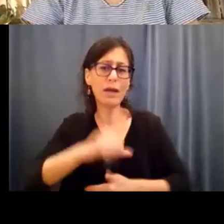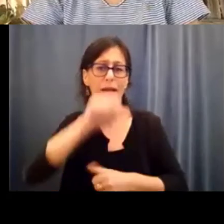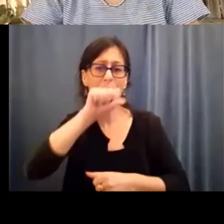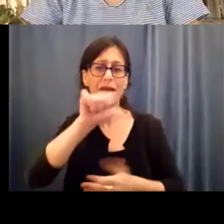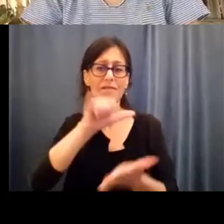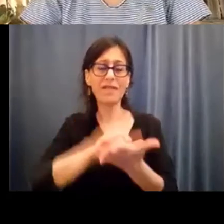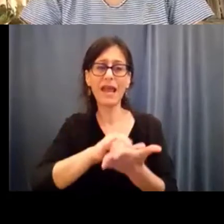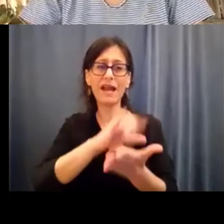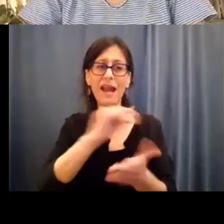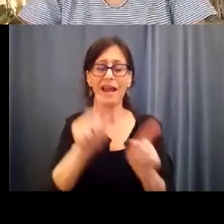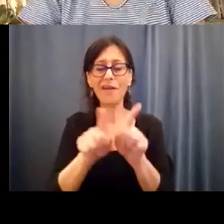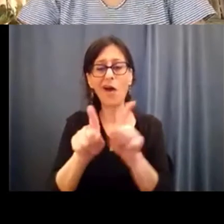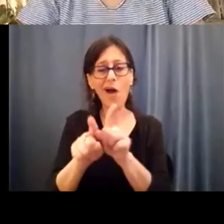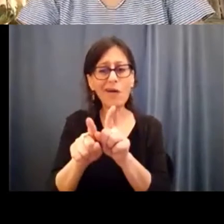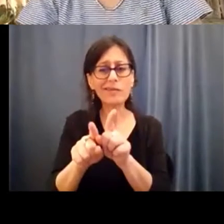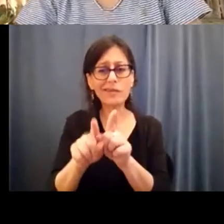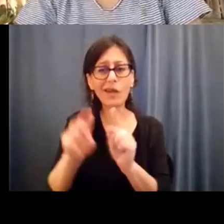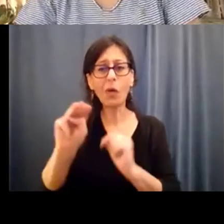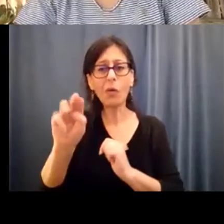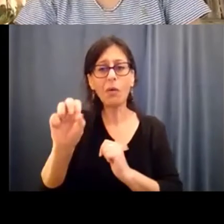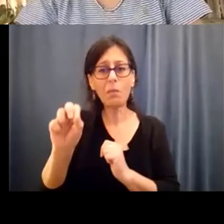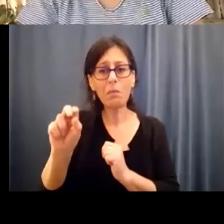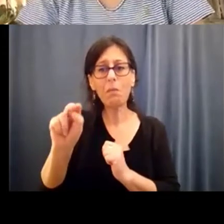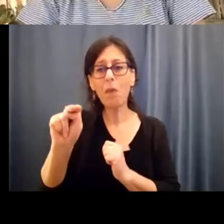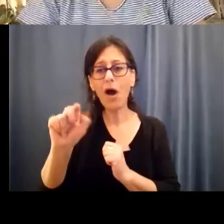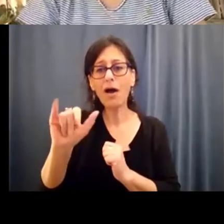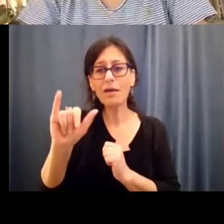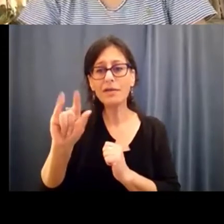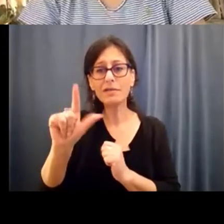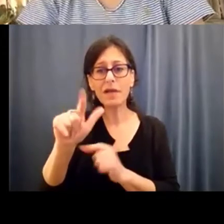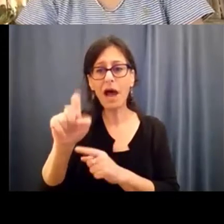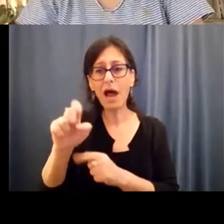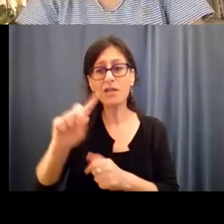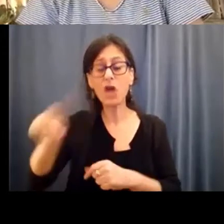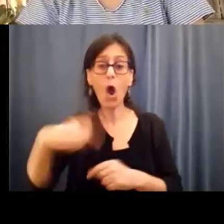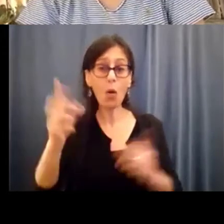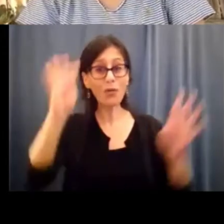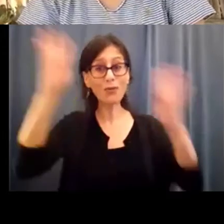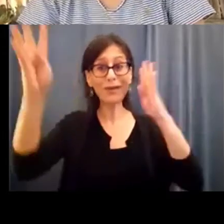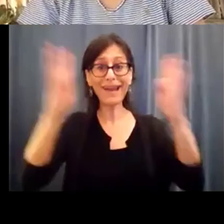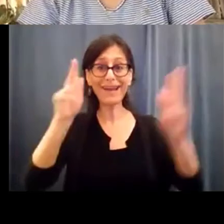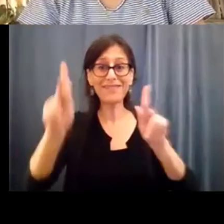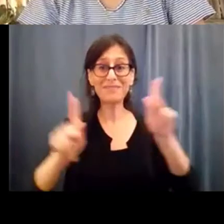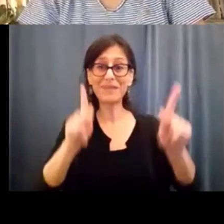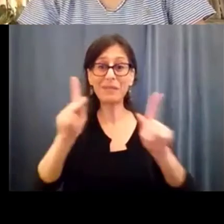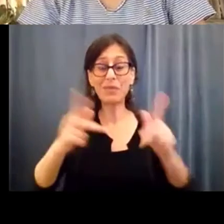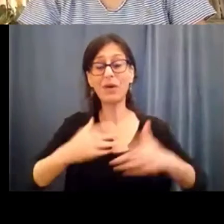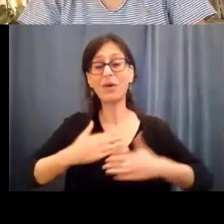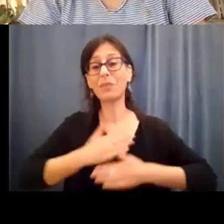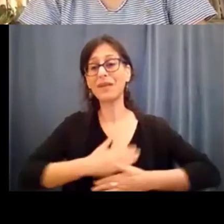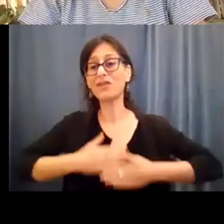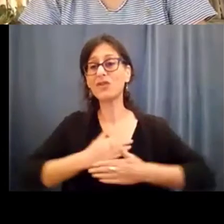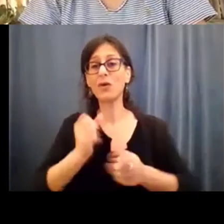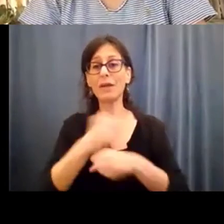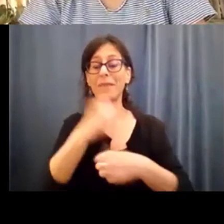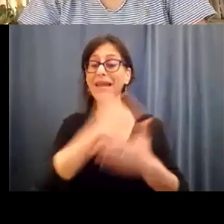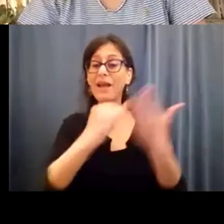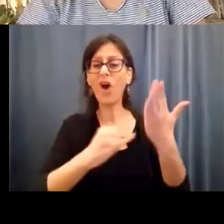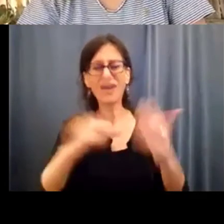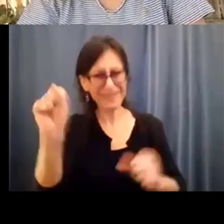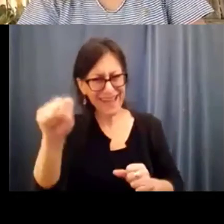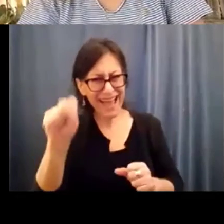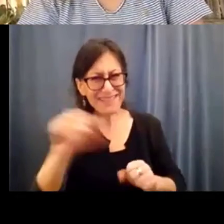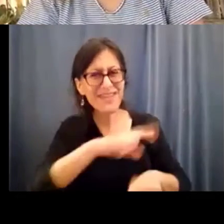and love, but also monetize it. We can't just be like, oh, we're super creative and we love making